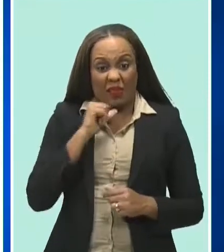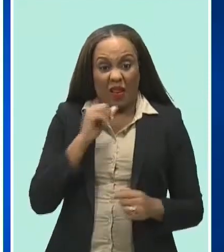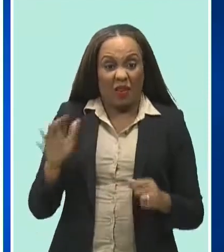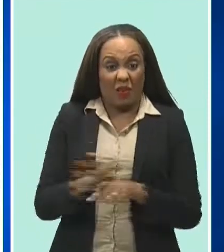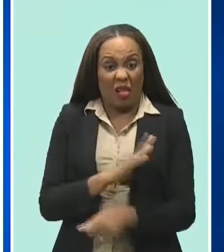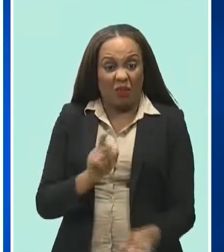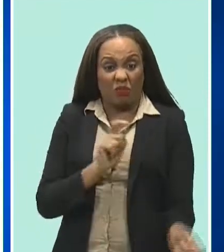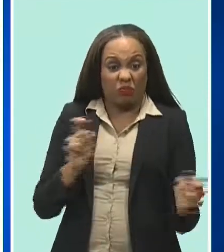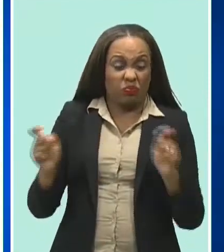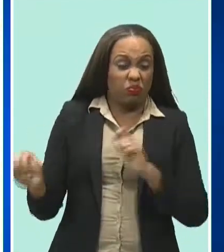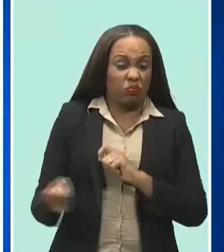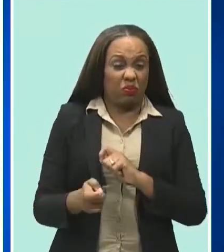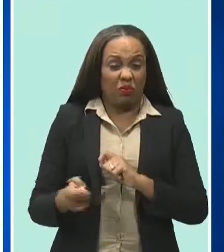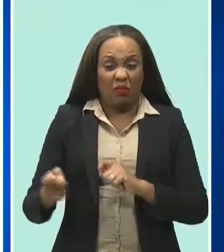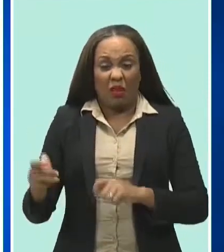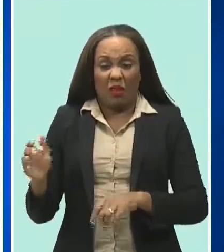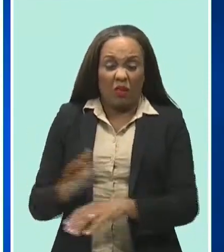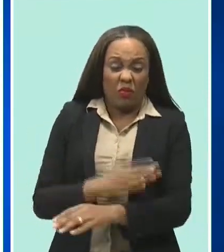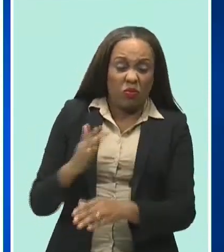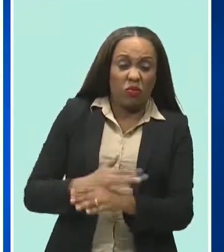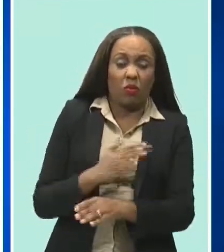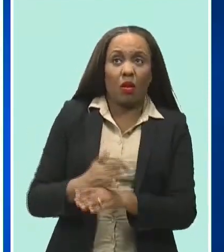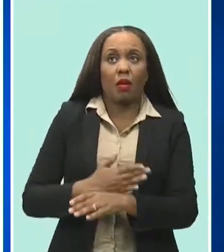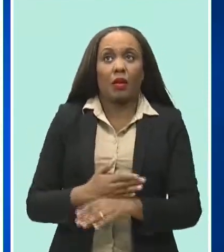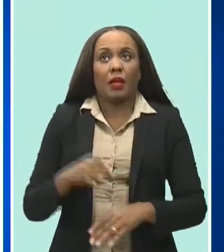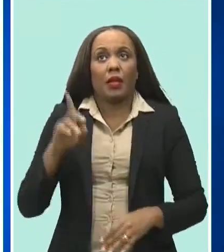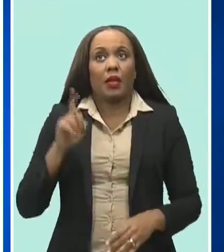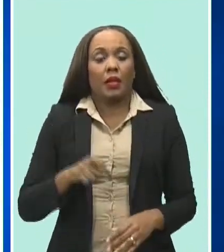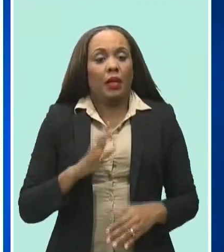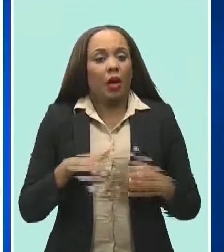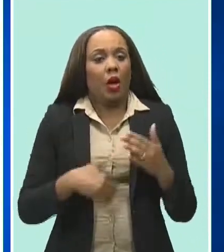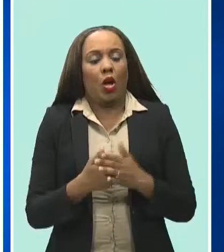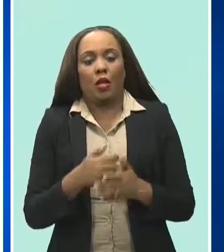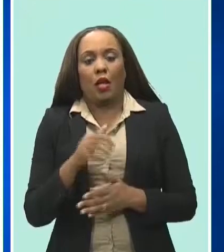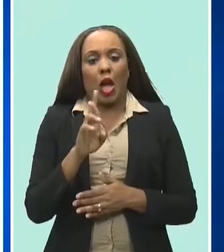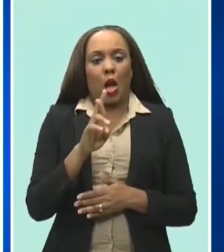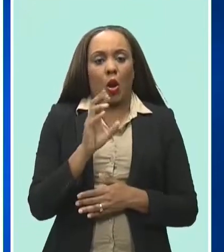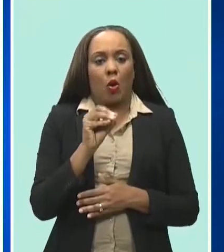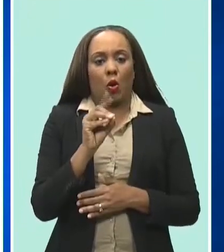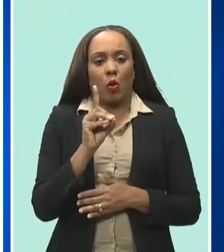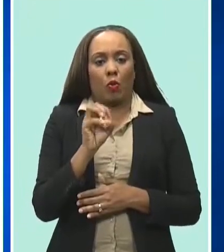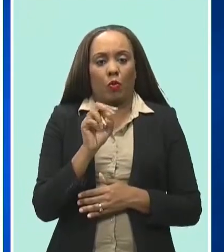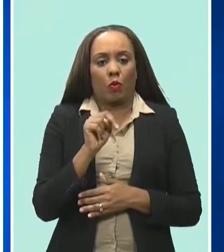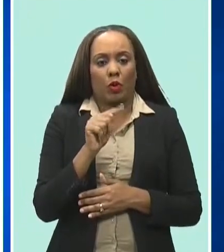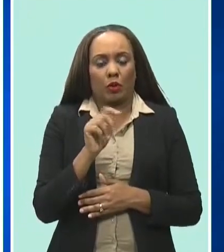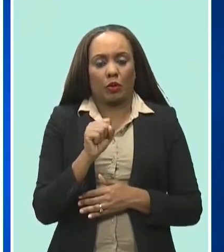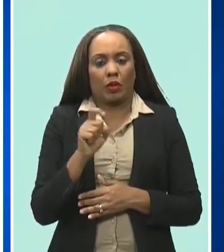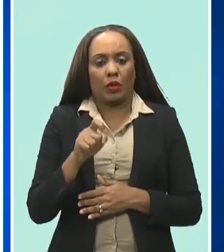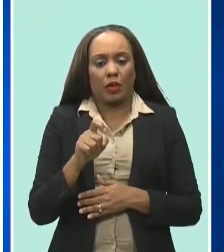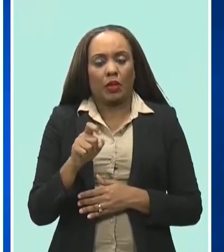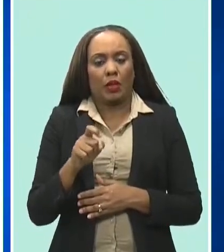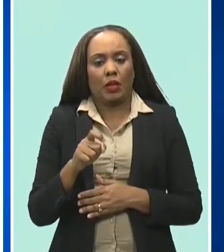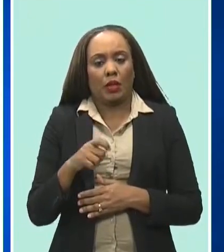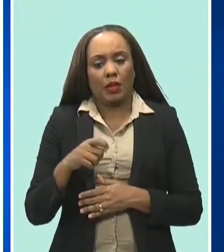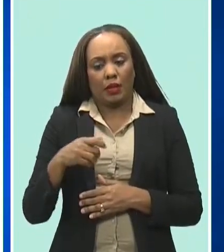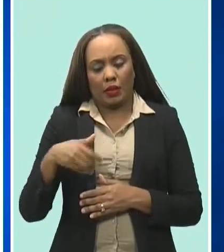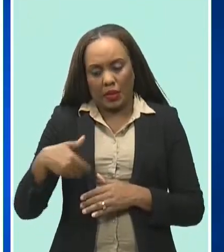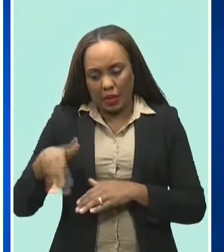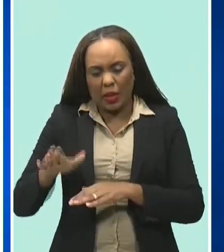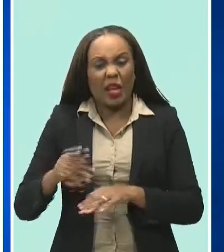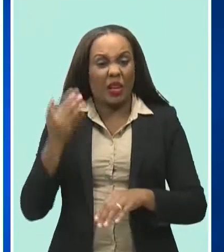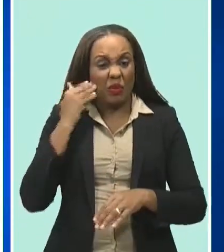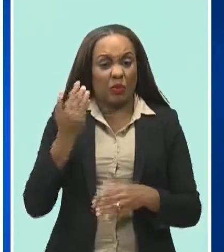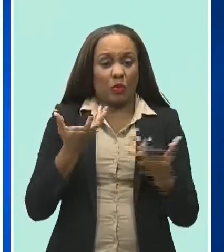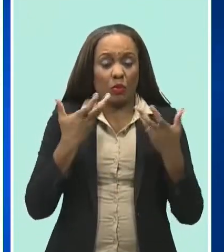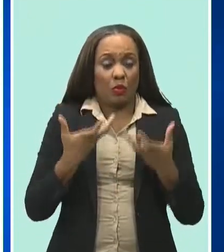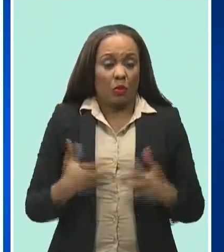revamp, the rodents need to go, you know, but closing the school, they might not want to do that,